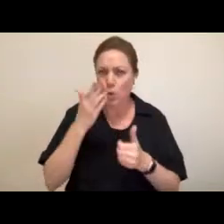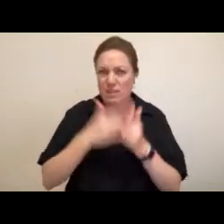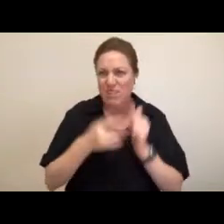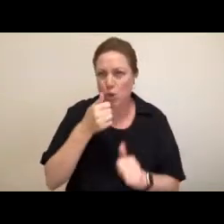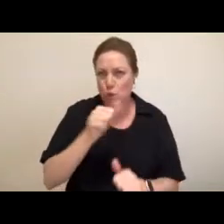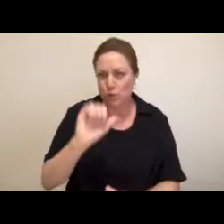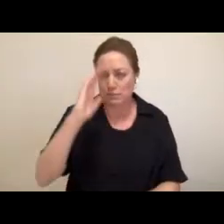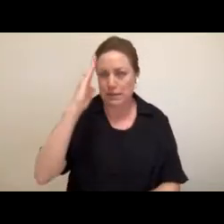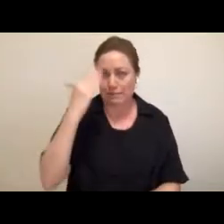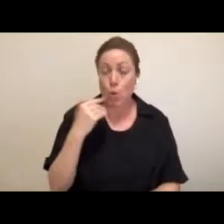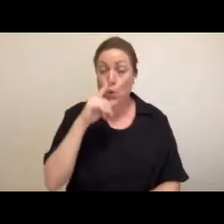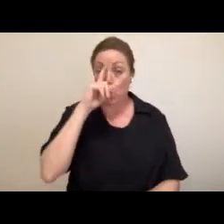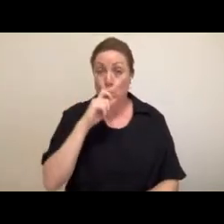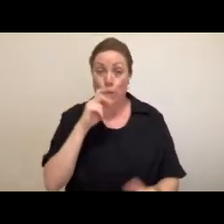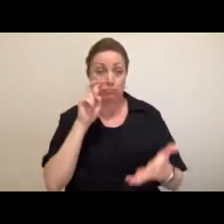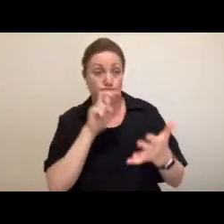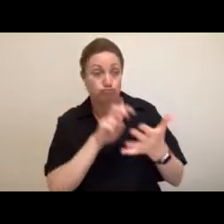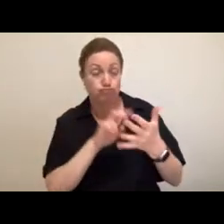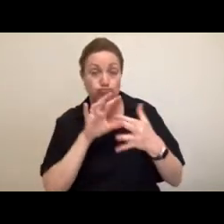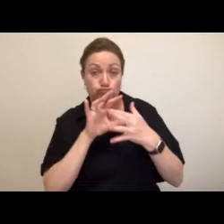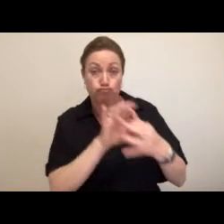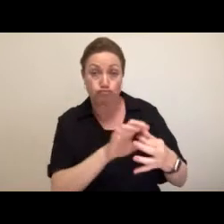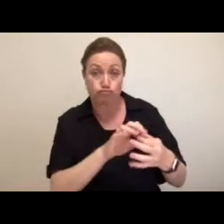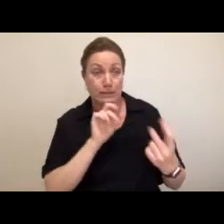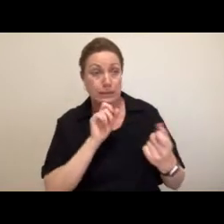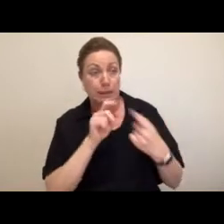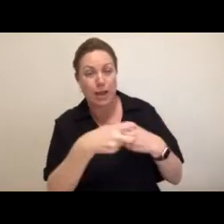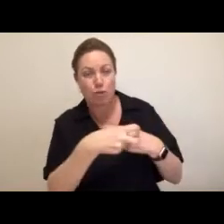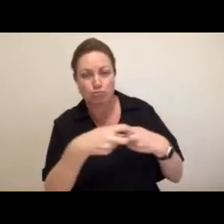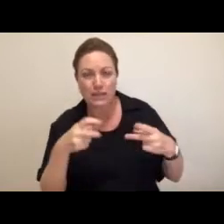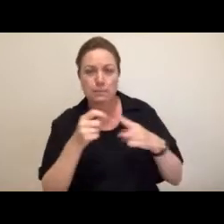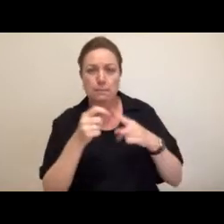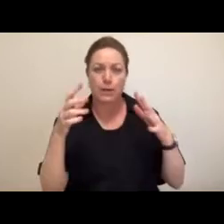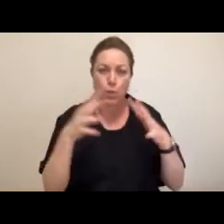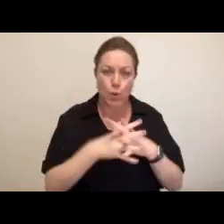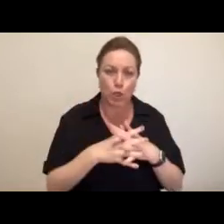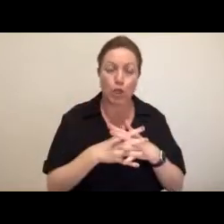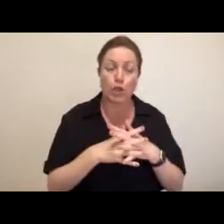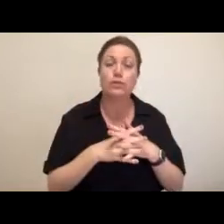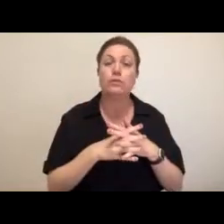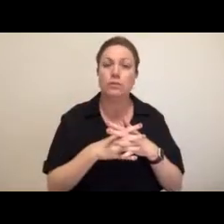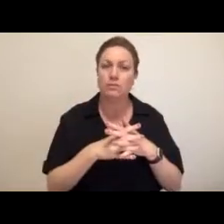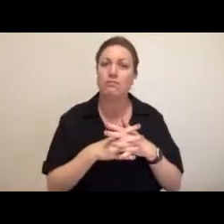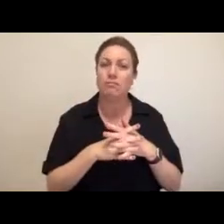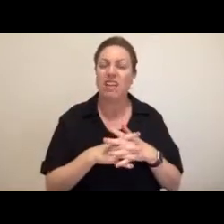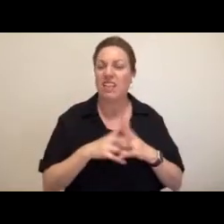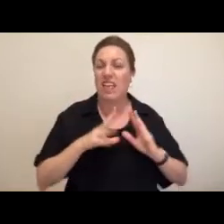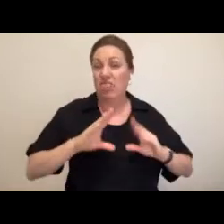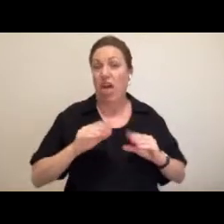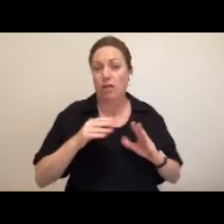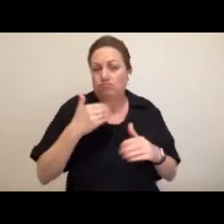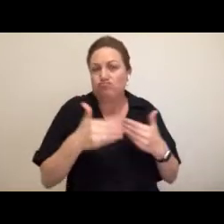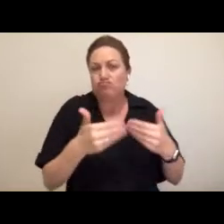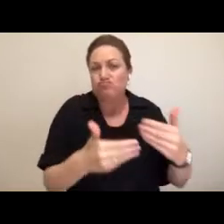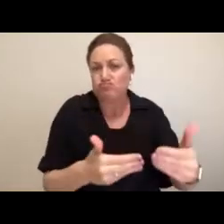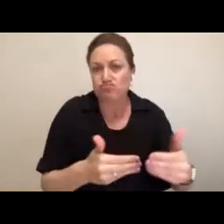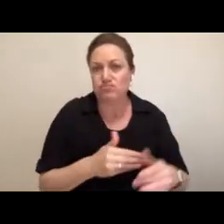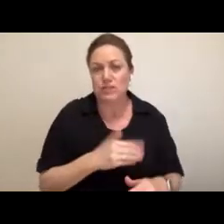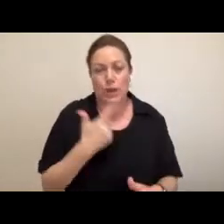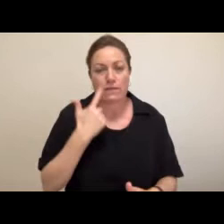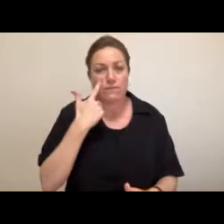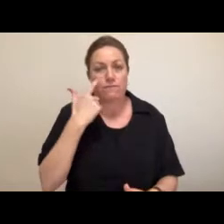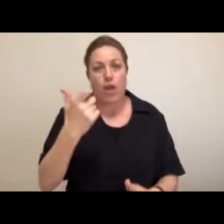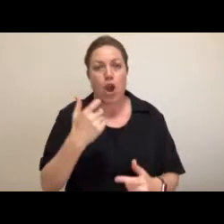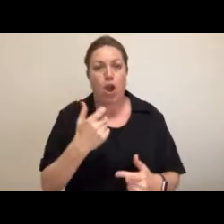in with an email address and password, etc. But once you've logged in, it's a case of following all the instructions and saving